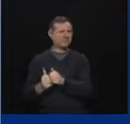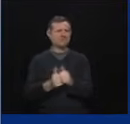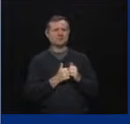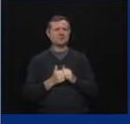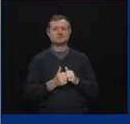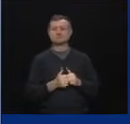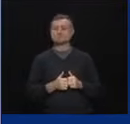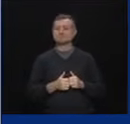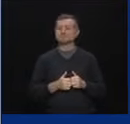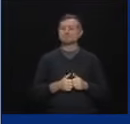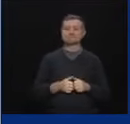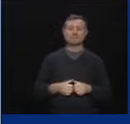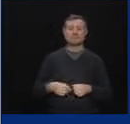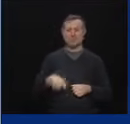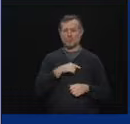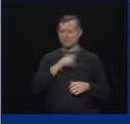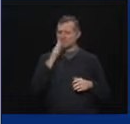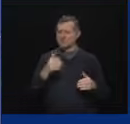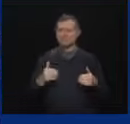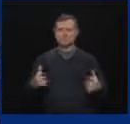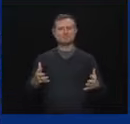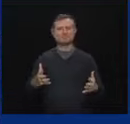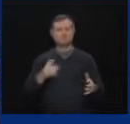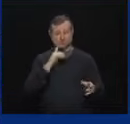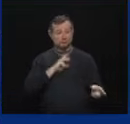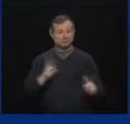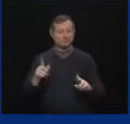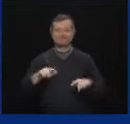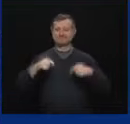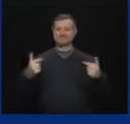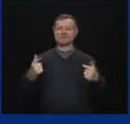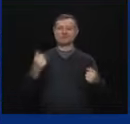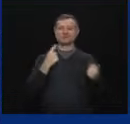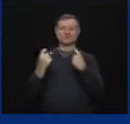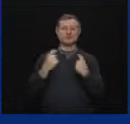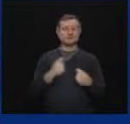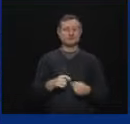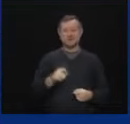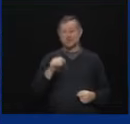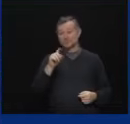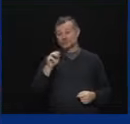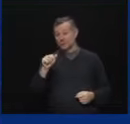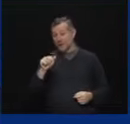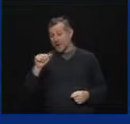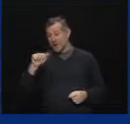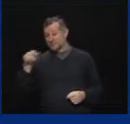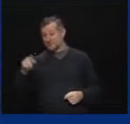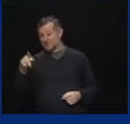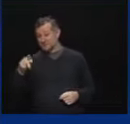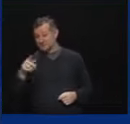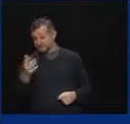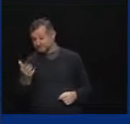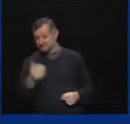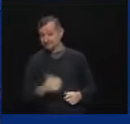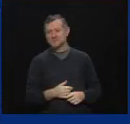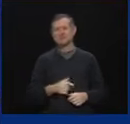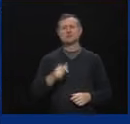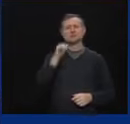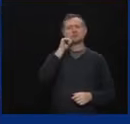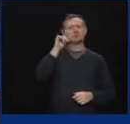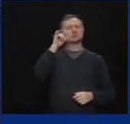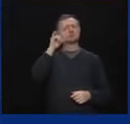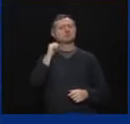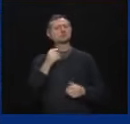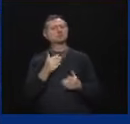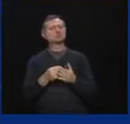some questions. First question, Marina at AP. Marina? Hi, Governor. The Treasury yesterday said it's going to be sending